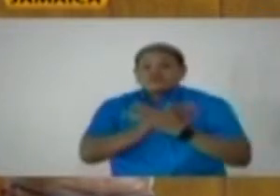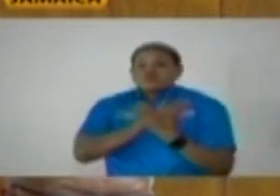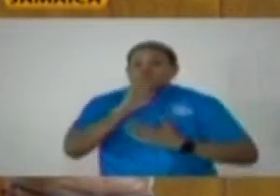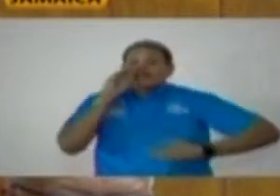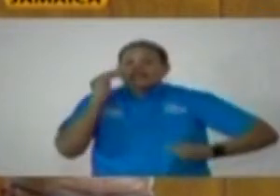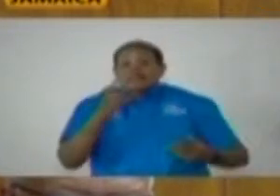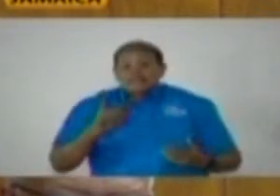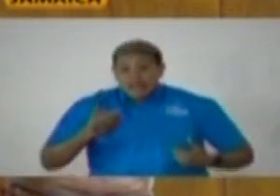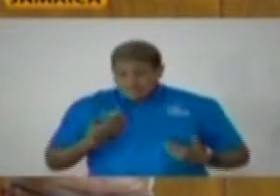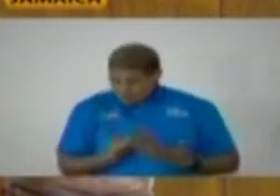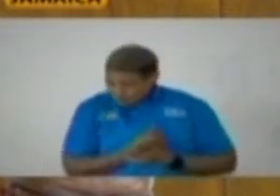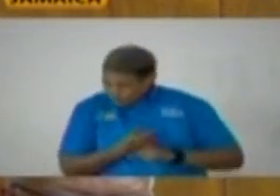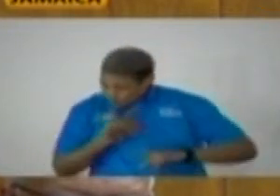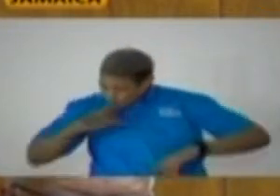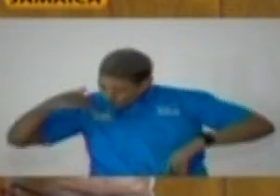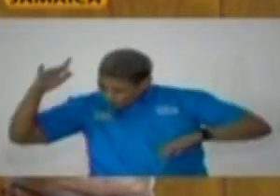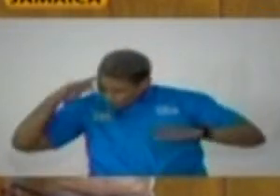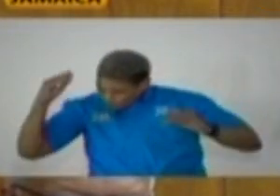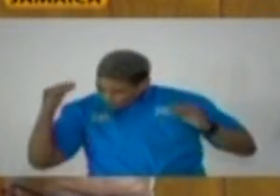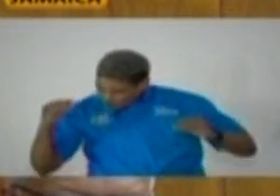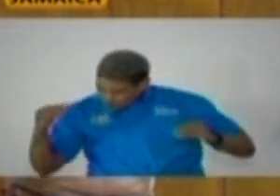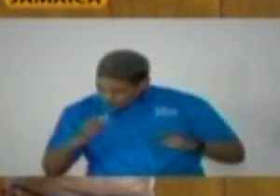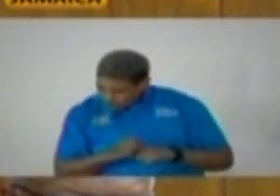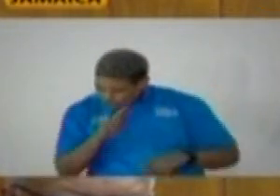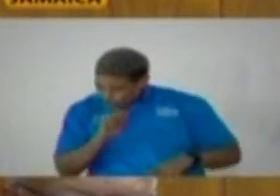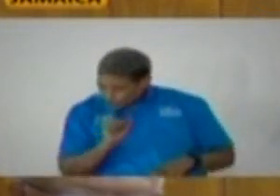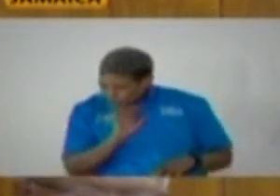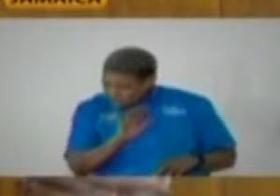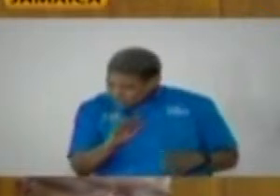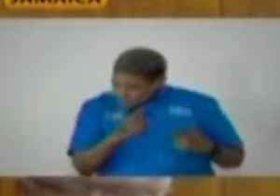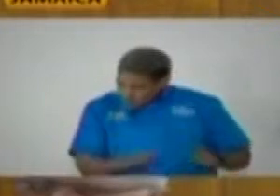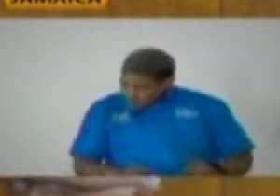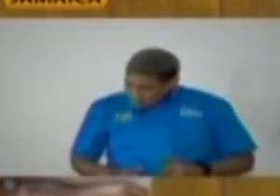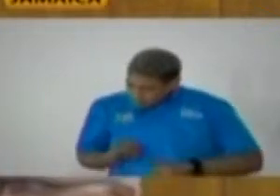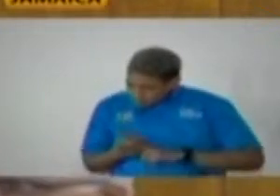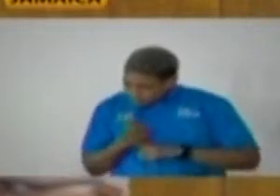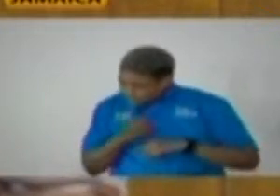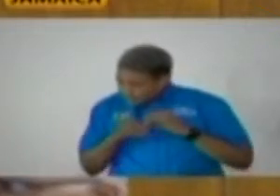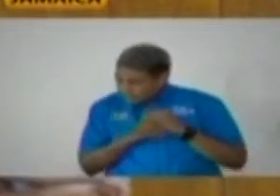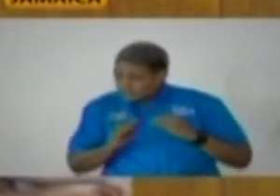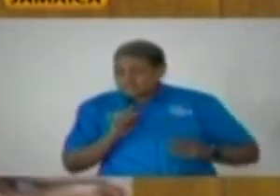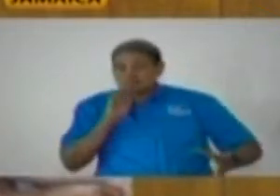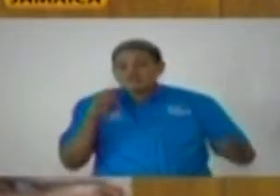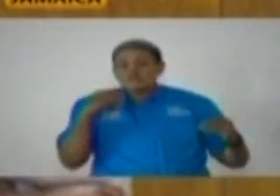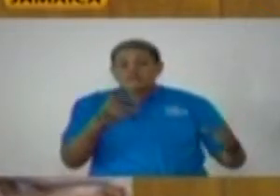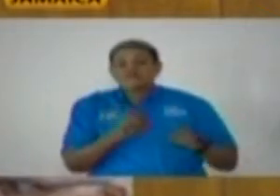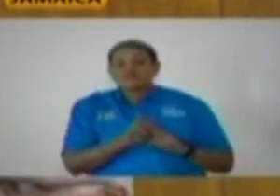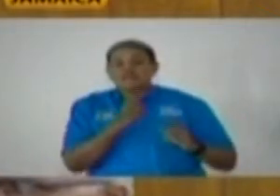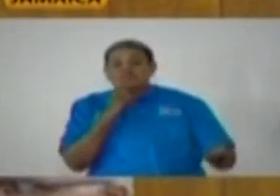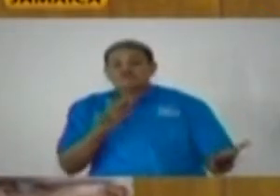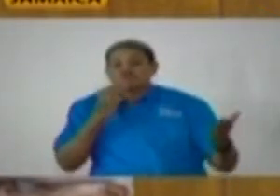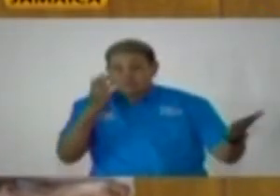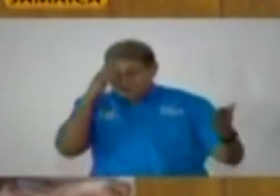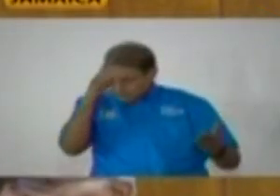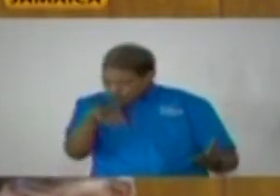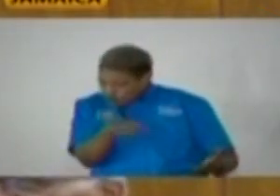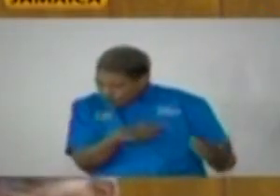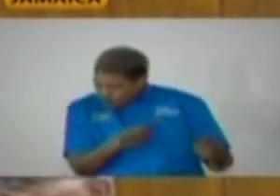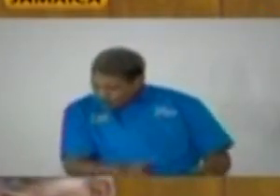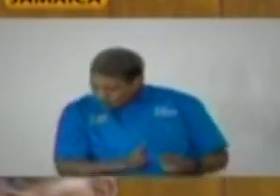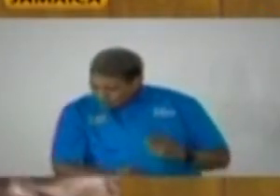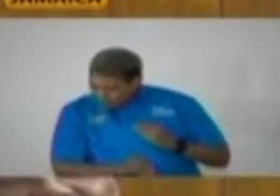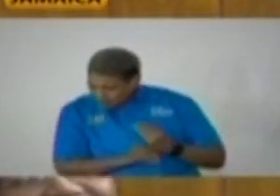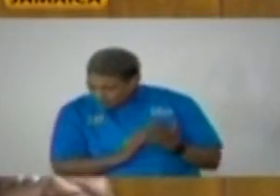opportunity to go away to teach in the US. And I provided a recommendation for her. And in